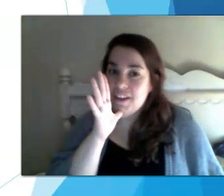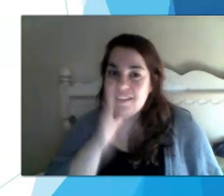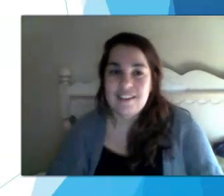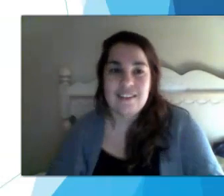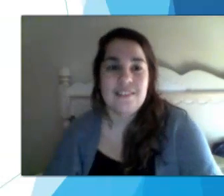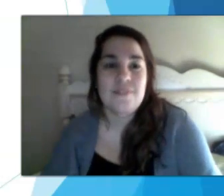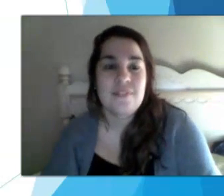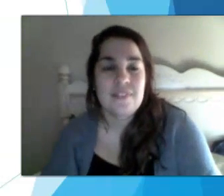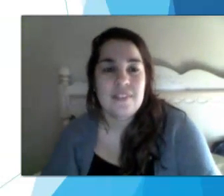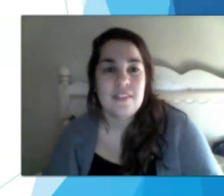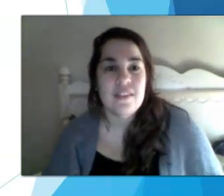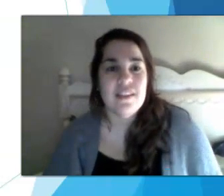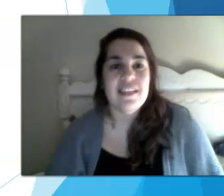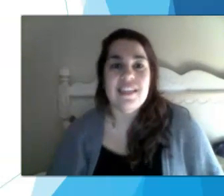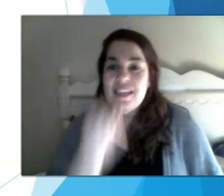Mother.